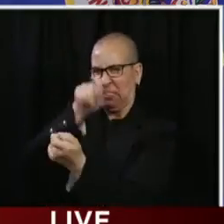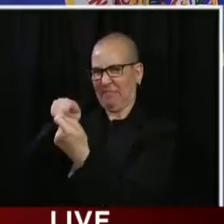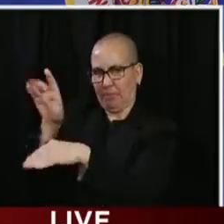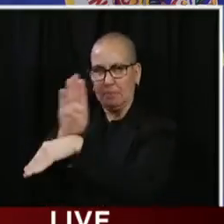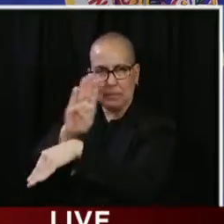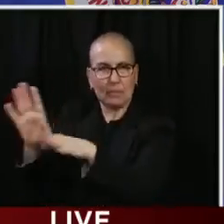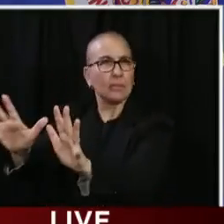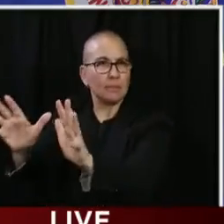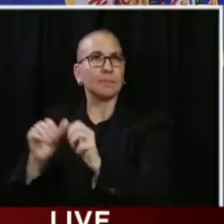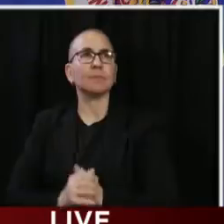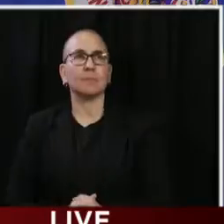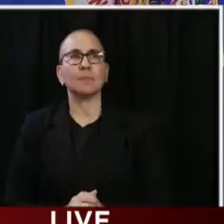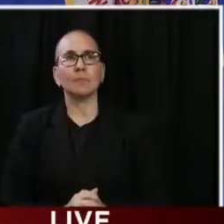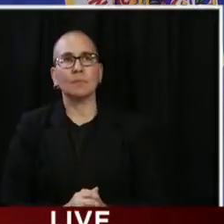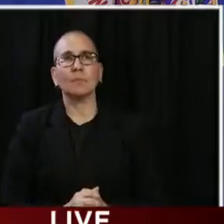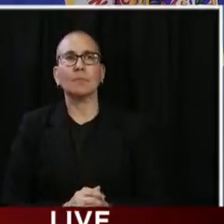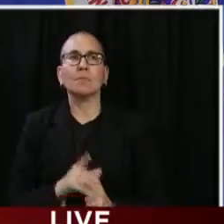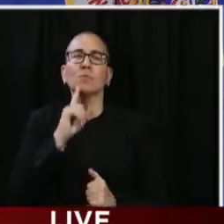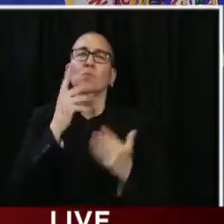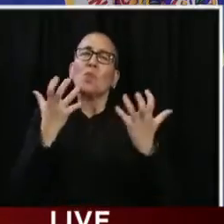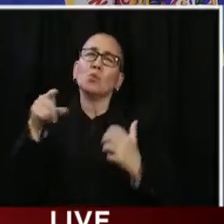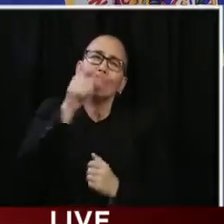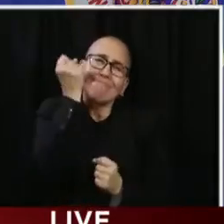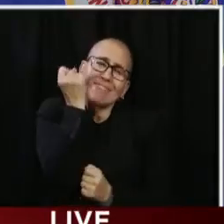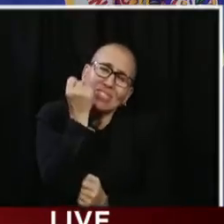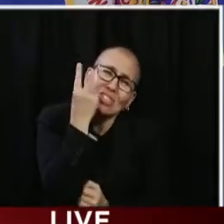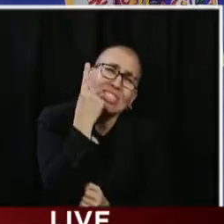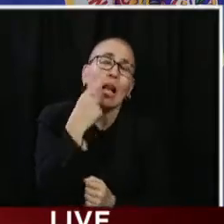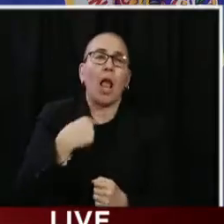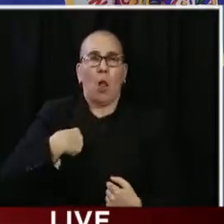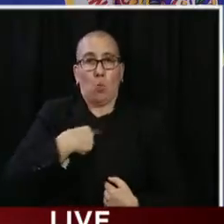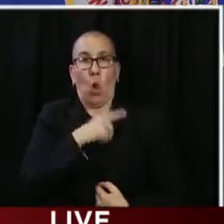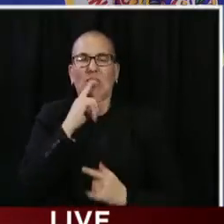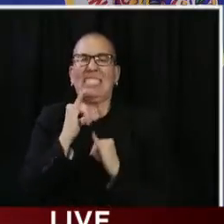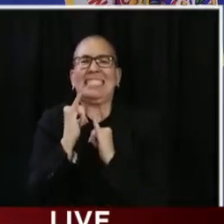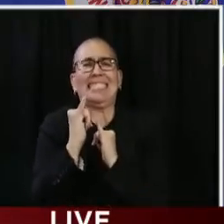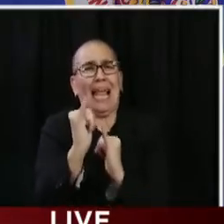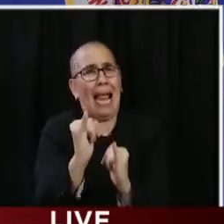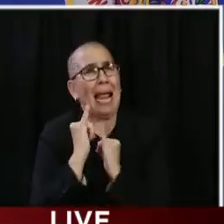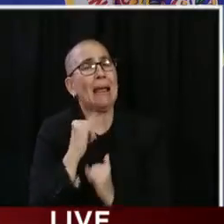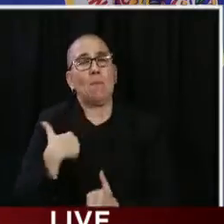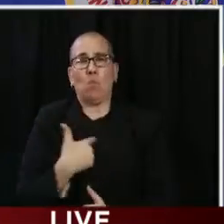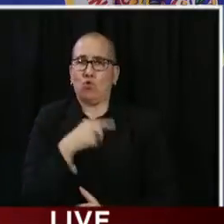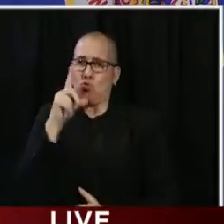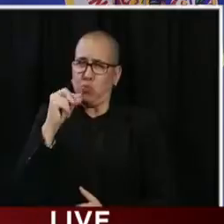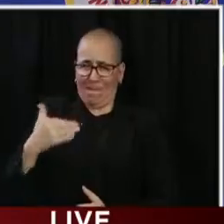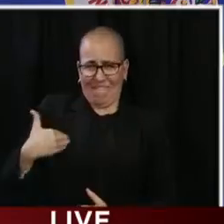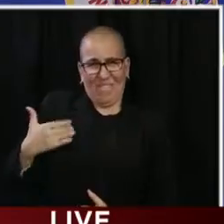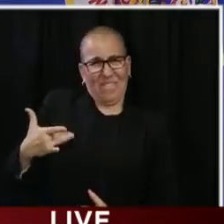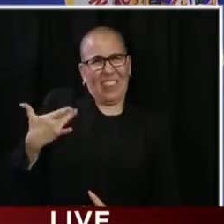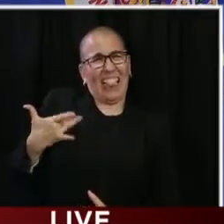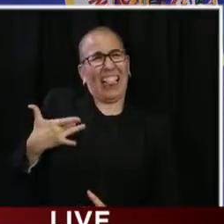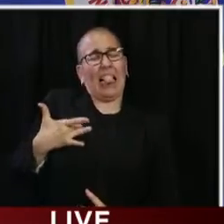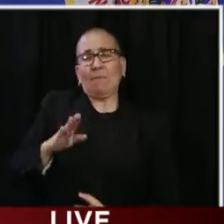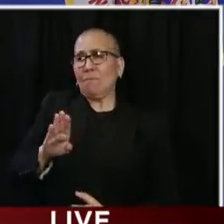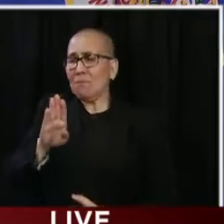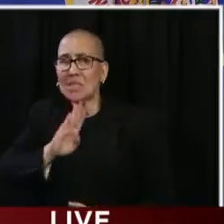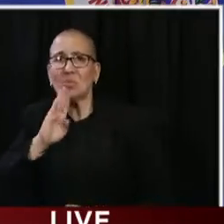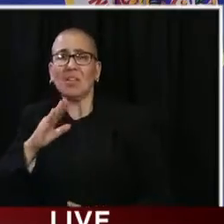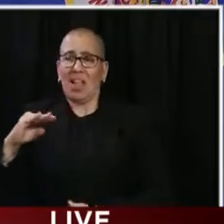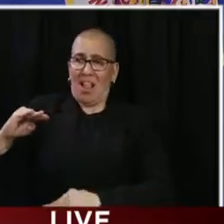empathizing with you, how maddening this is, how frustrating it is we can't do the things we're going to do, and how challenging it is to be asked in society to have